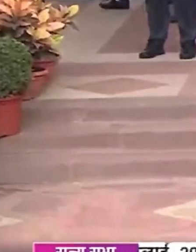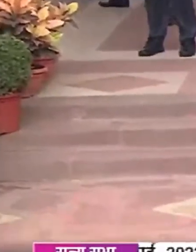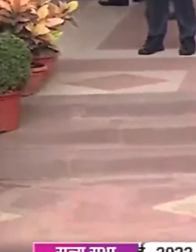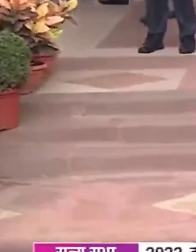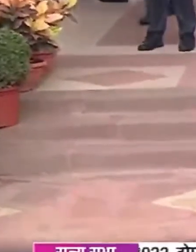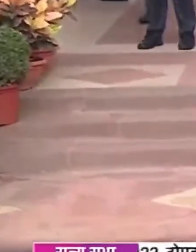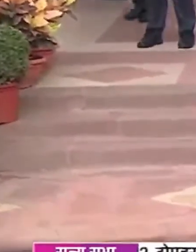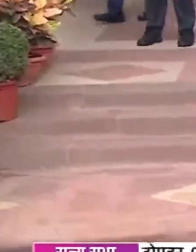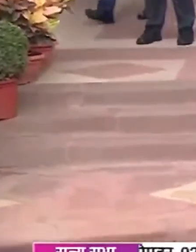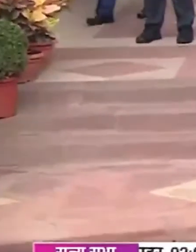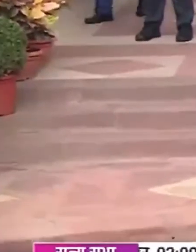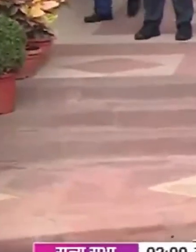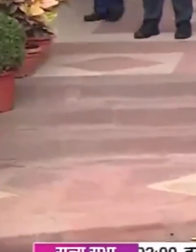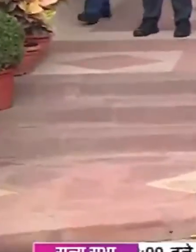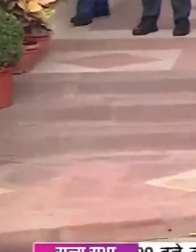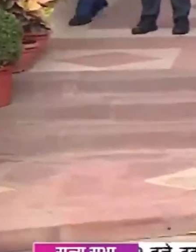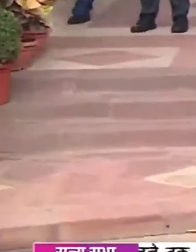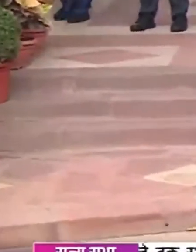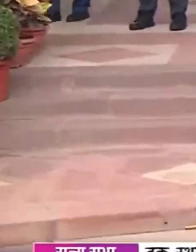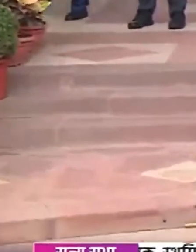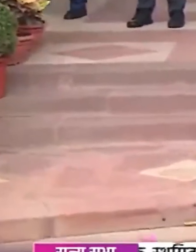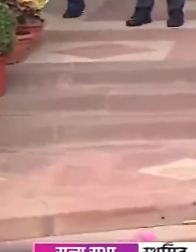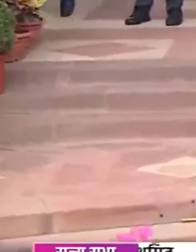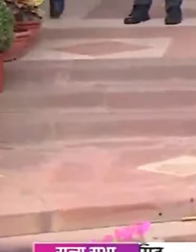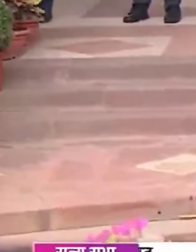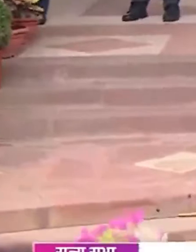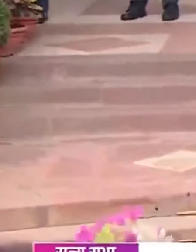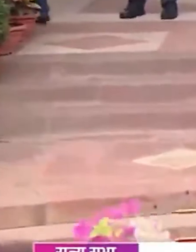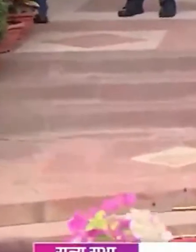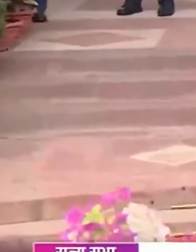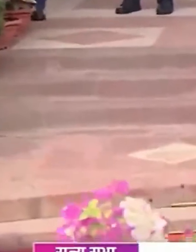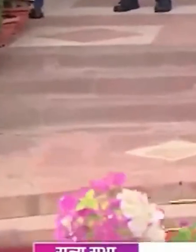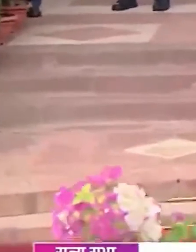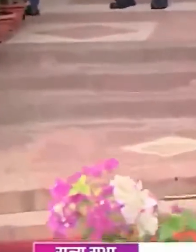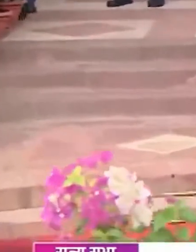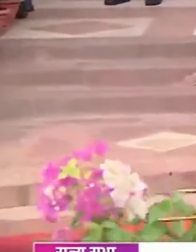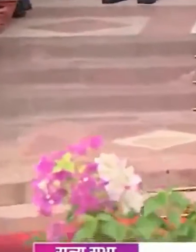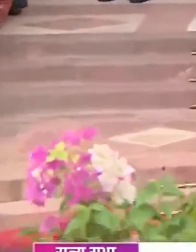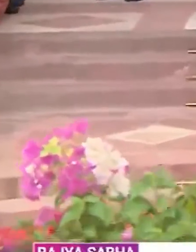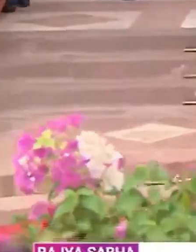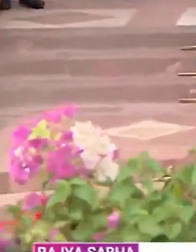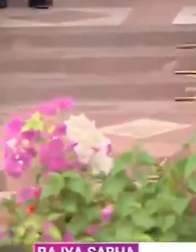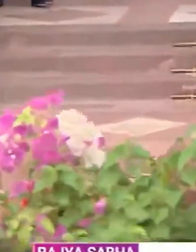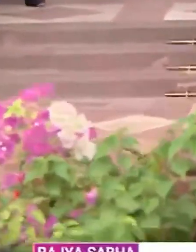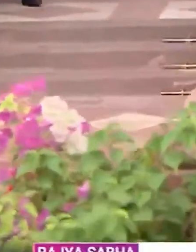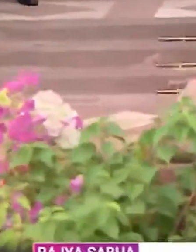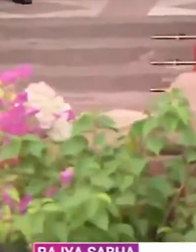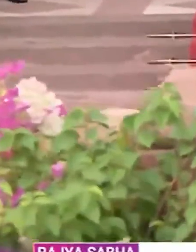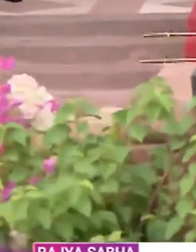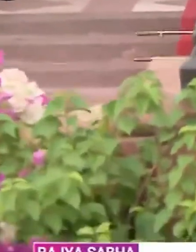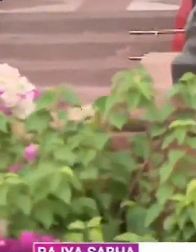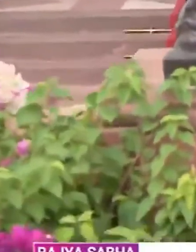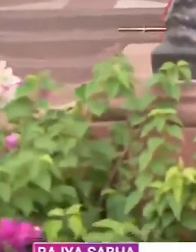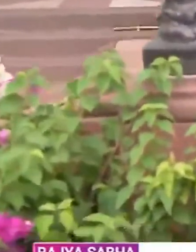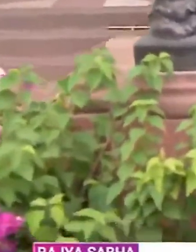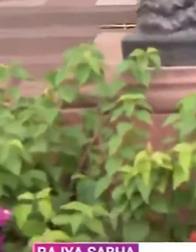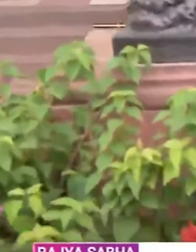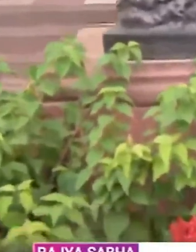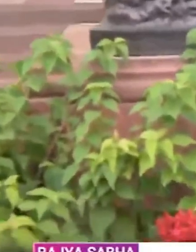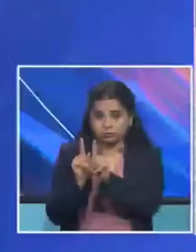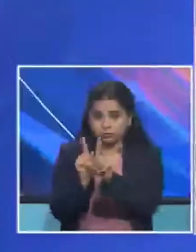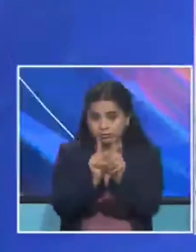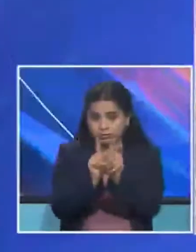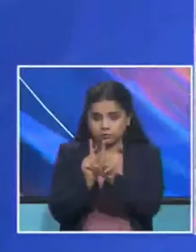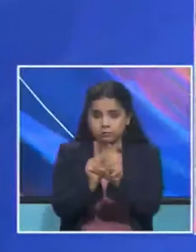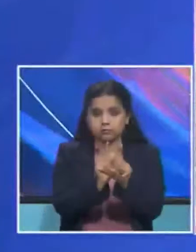That's the tradition, the discipline that, we see every 5 years when the outgoing President escorts the